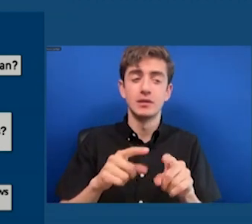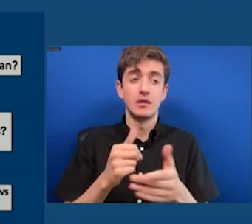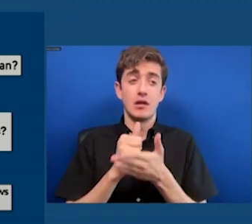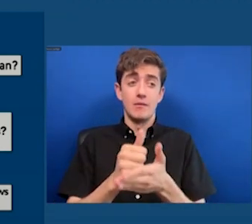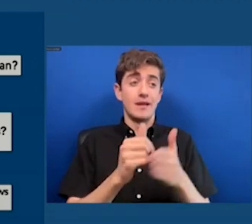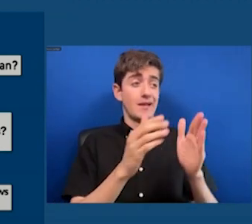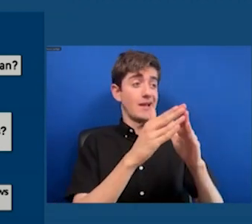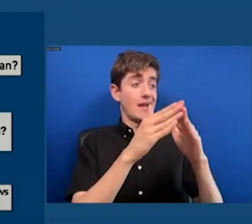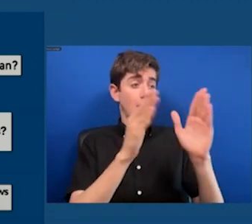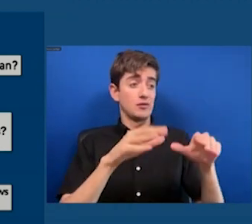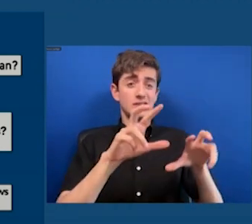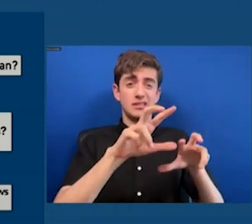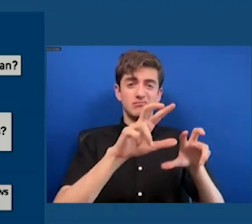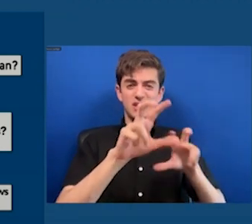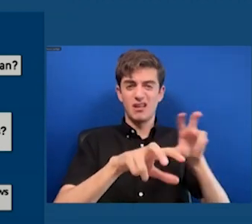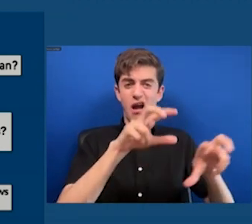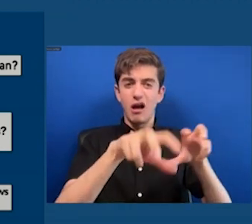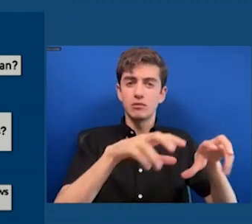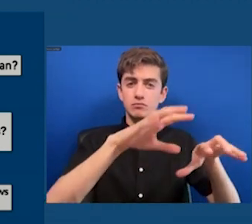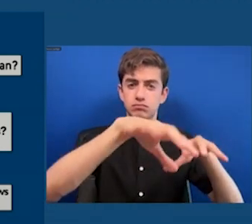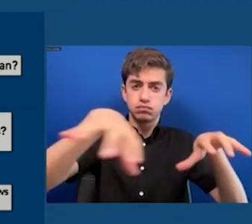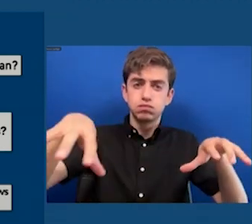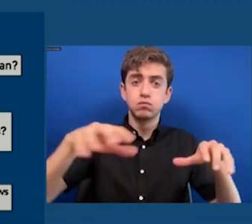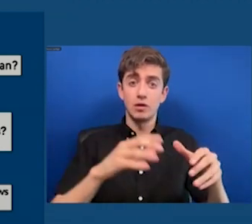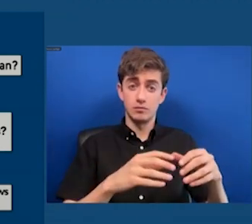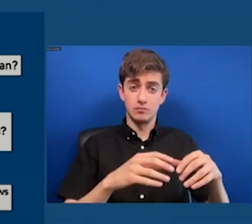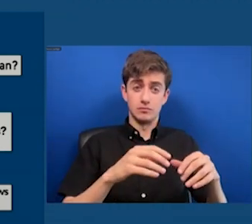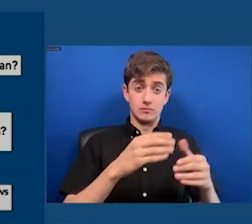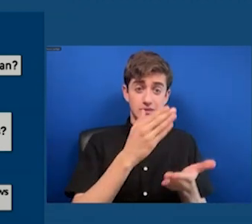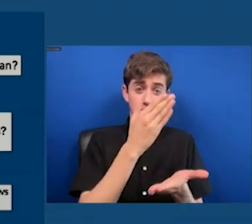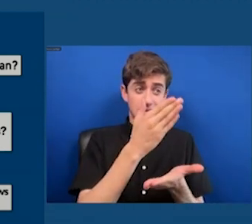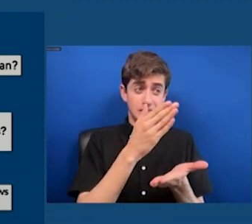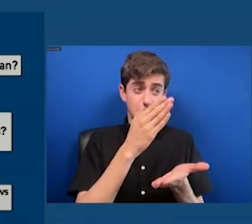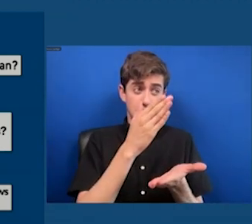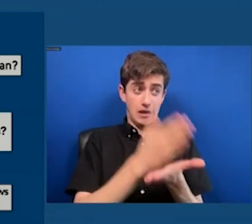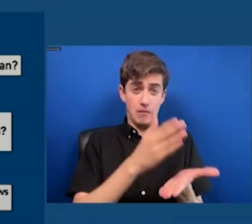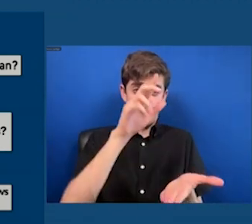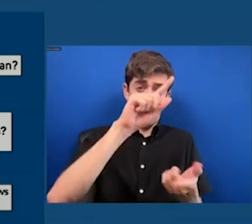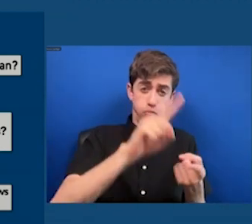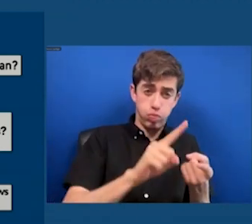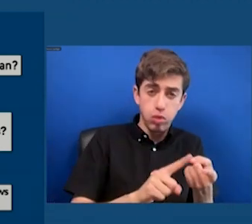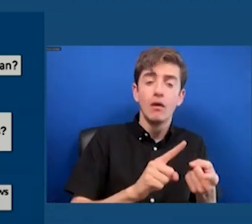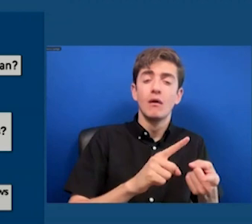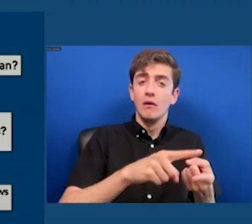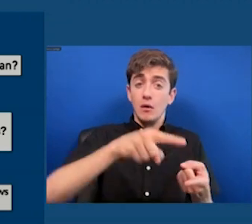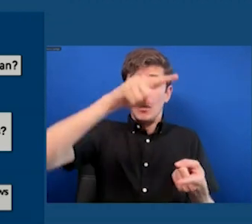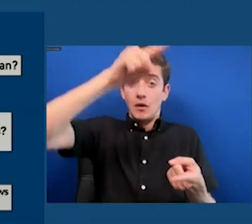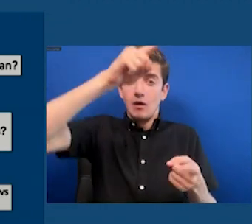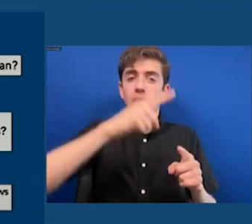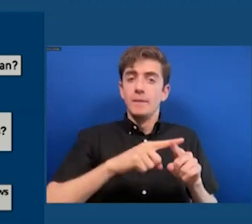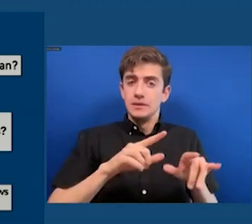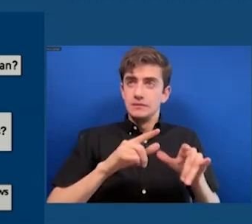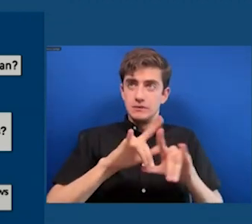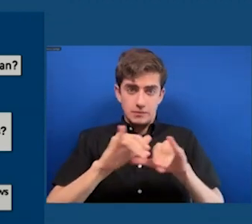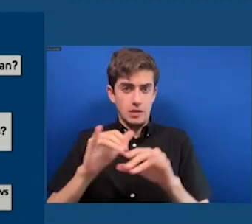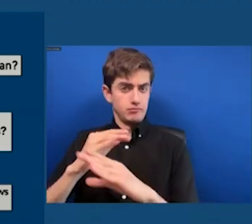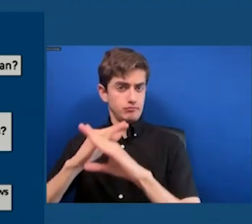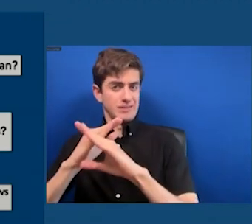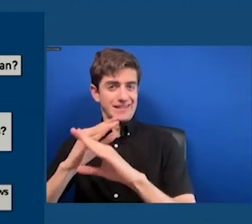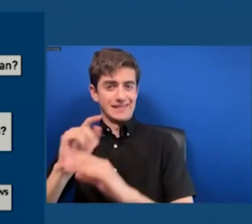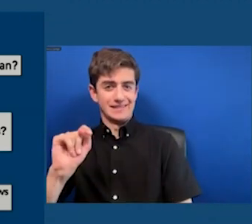all while protecting our tenants. And this deal demanded unprecedented, all-consuming attention,